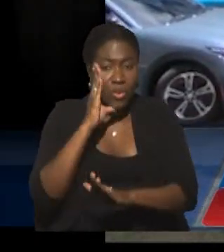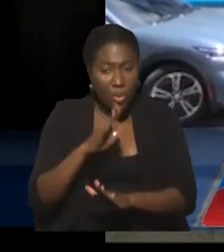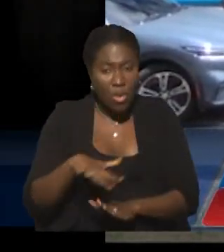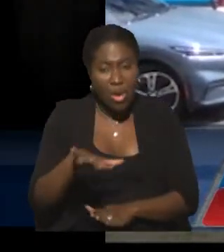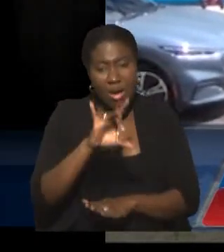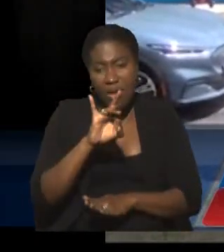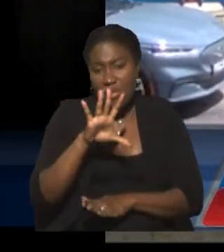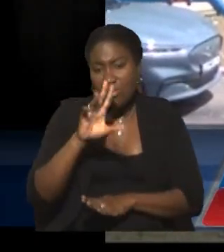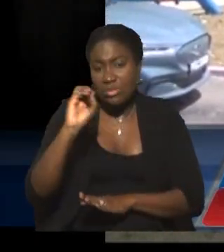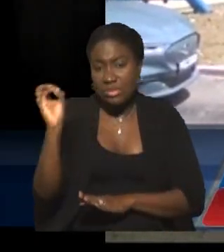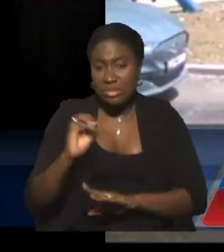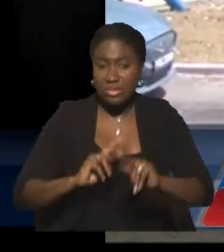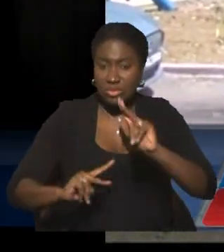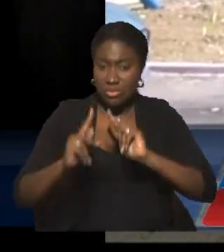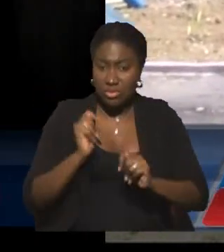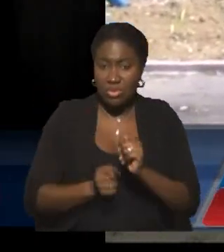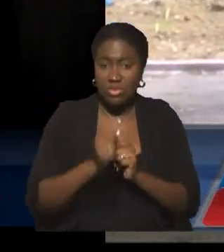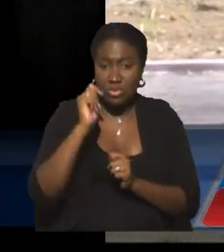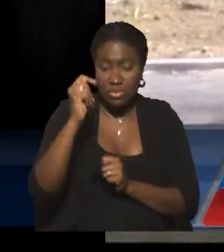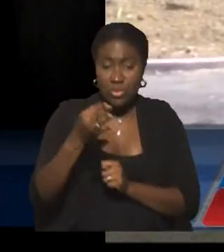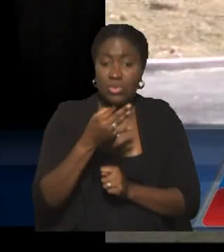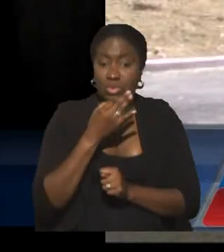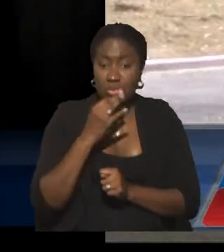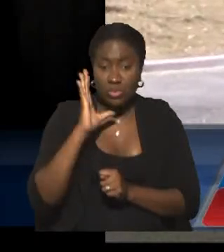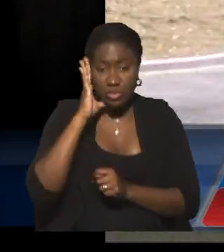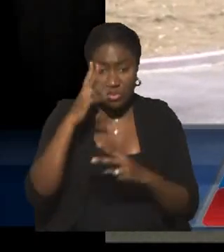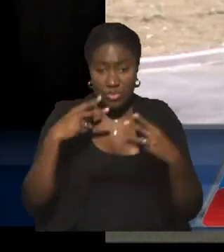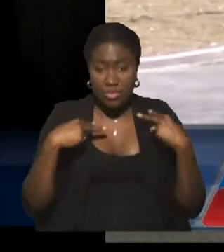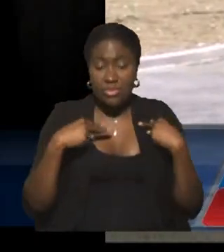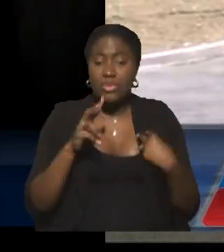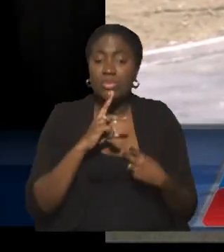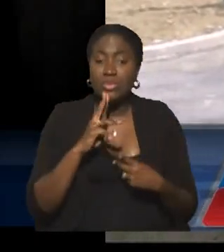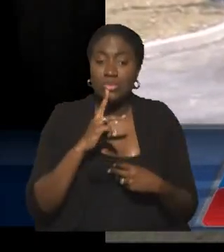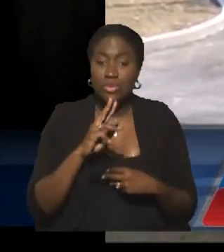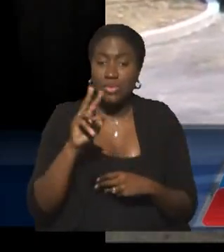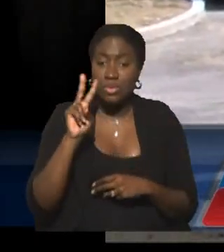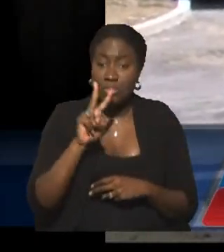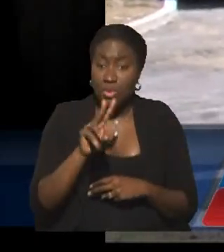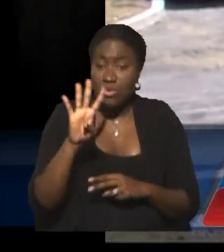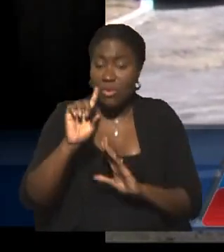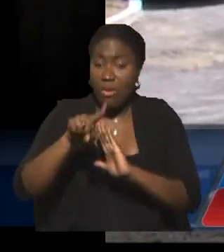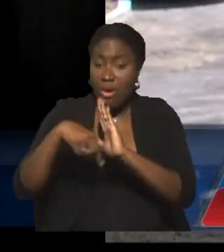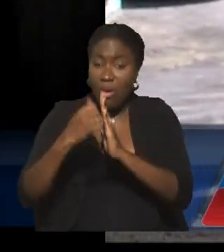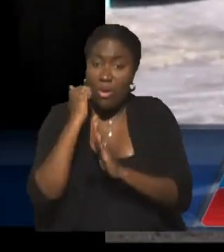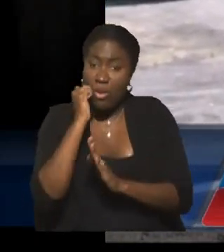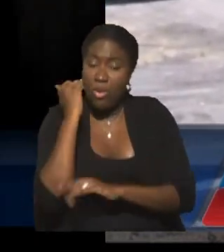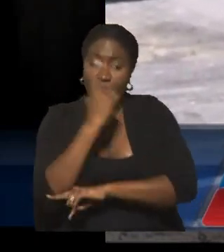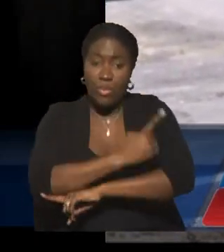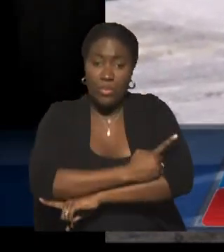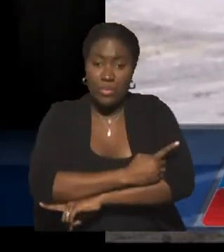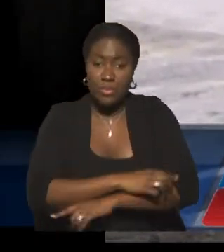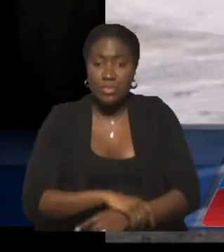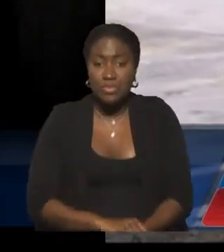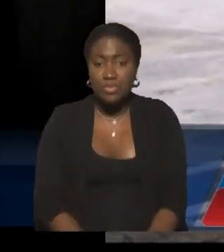that 85% of the population of Trinidad and Tobago will soon have access to a 24/7 water supply.